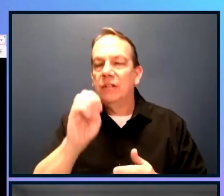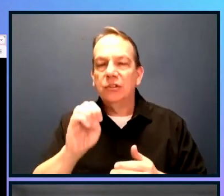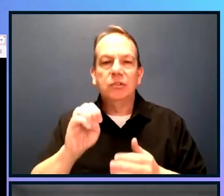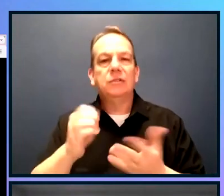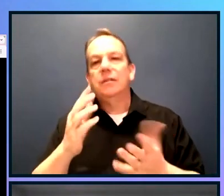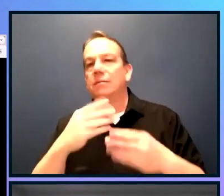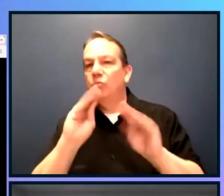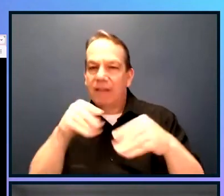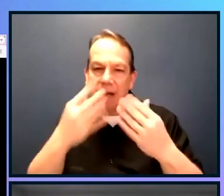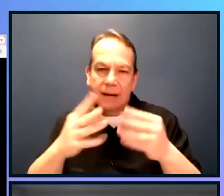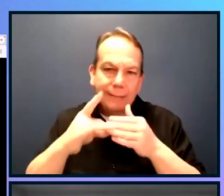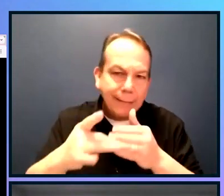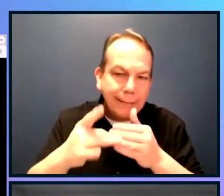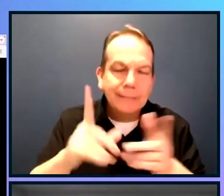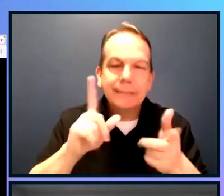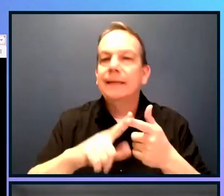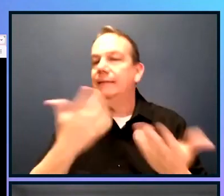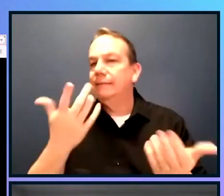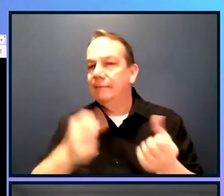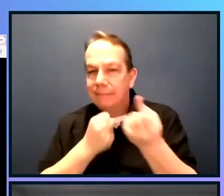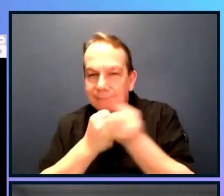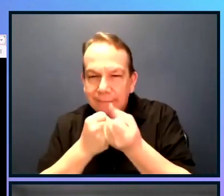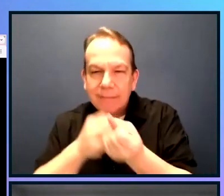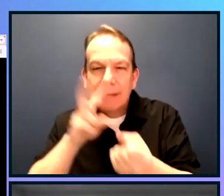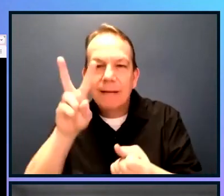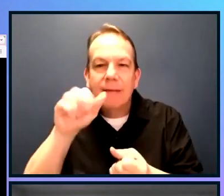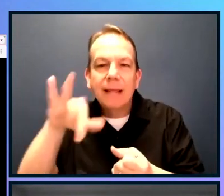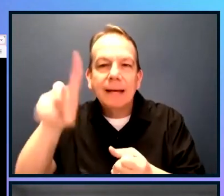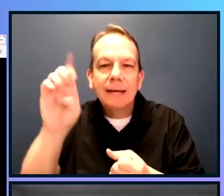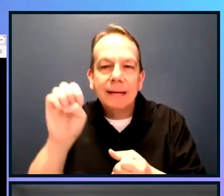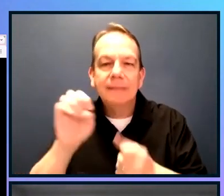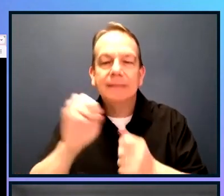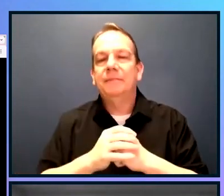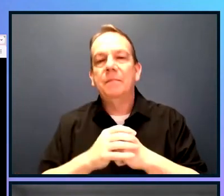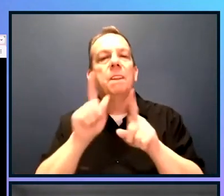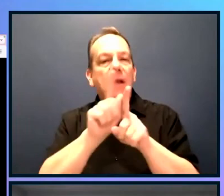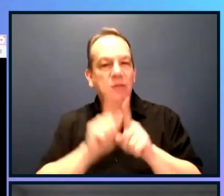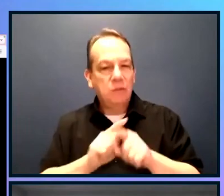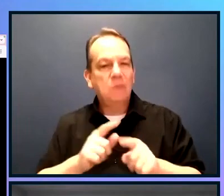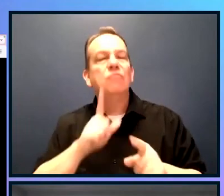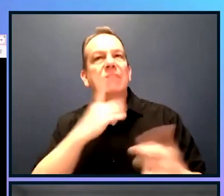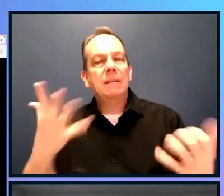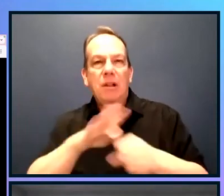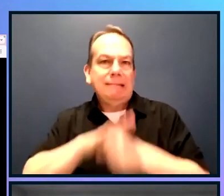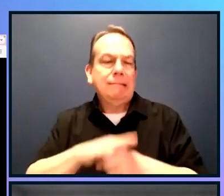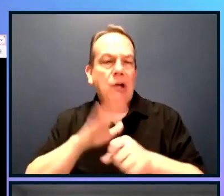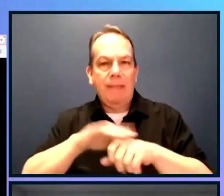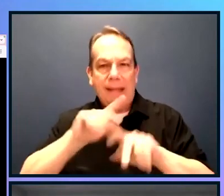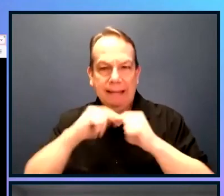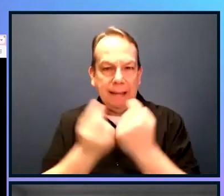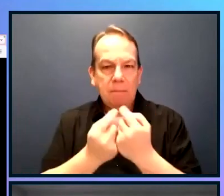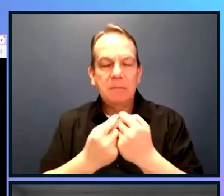for, and validate, which created a resourcing strain on the central accessibility team. There was a